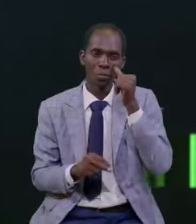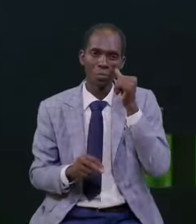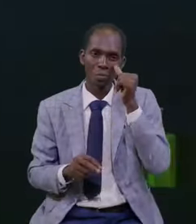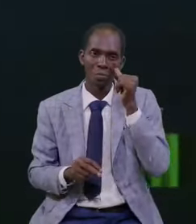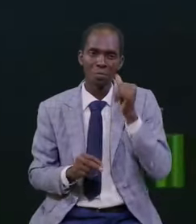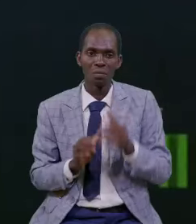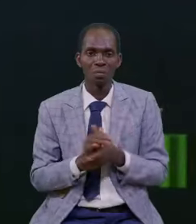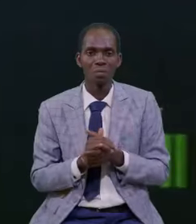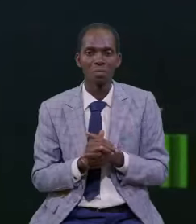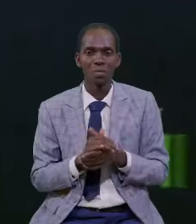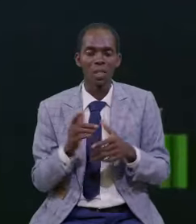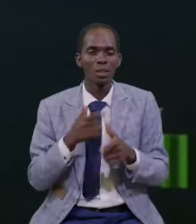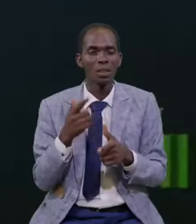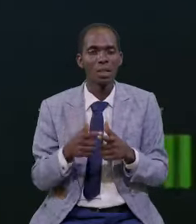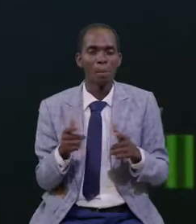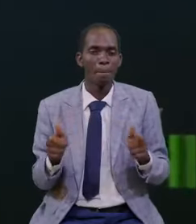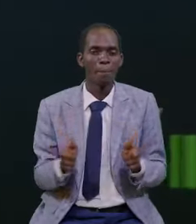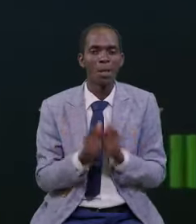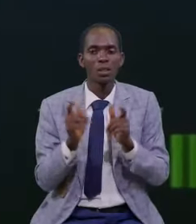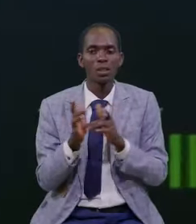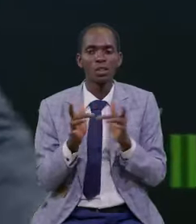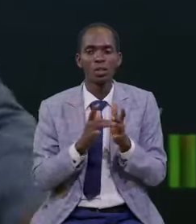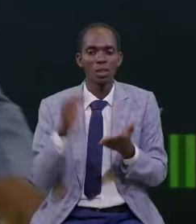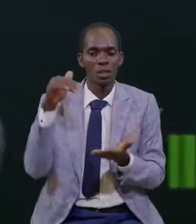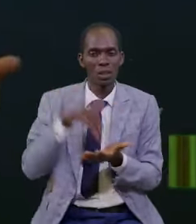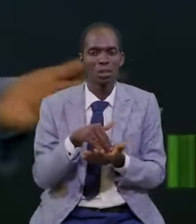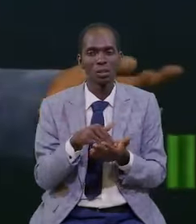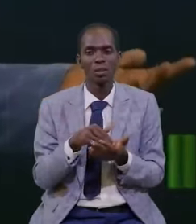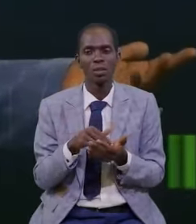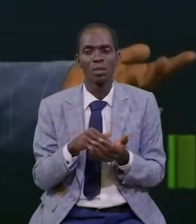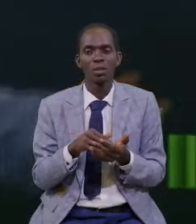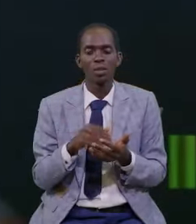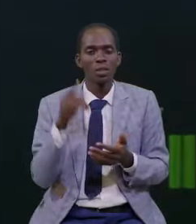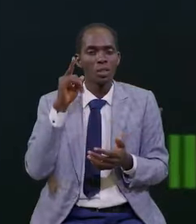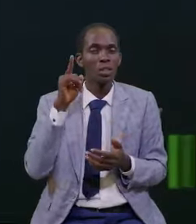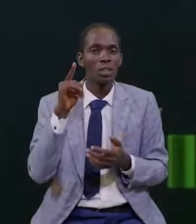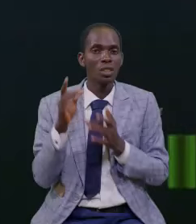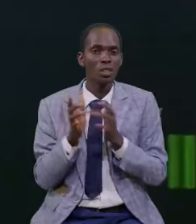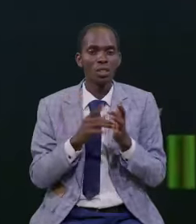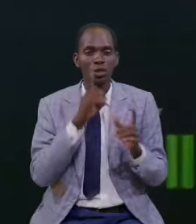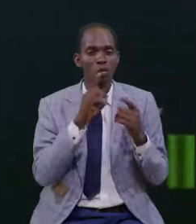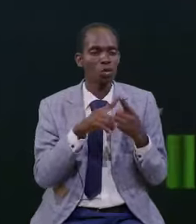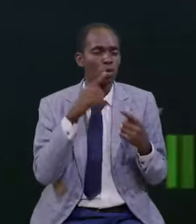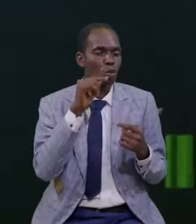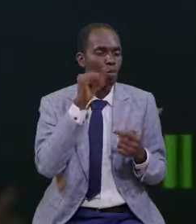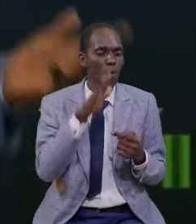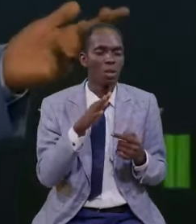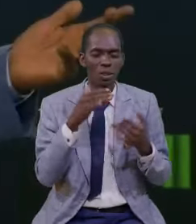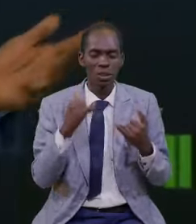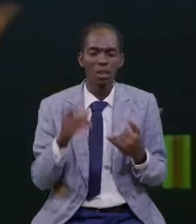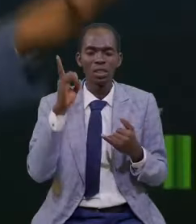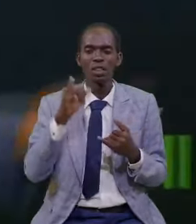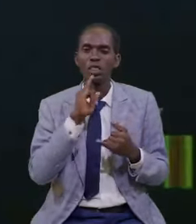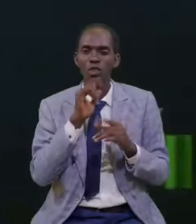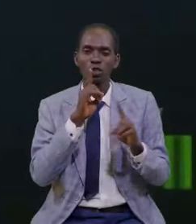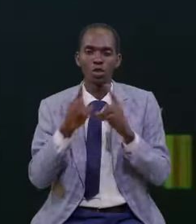again unto them. Now, he's speaking to the woman. He's speaking now to everyone else. Speaking to you, speaking